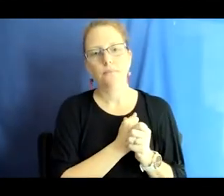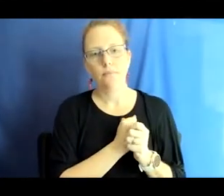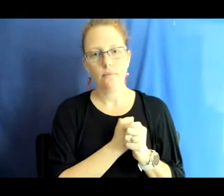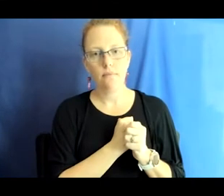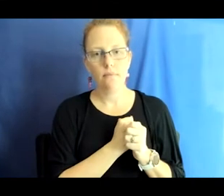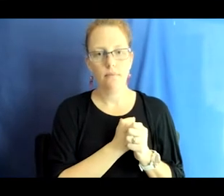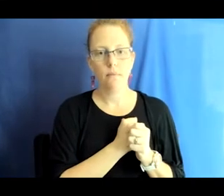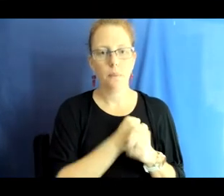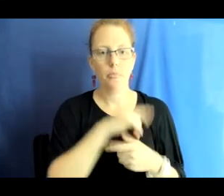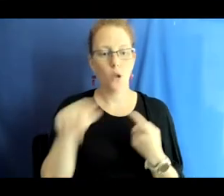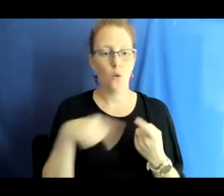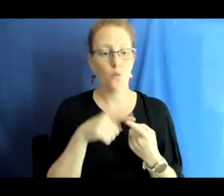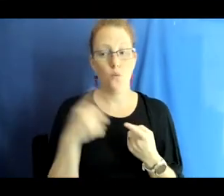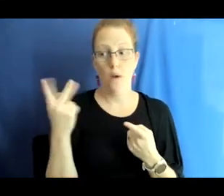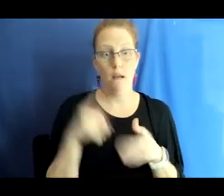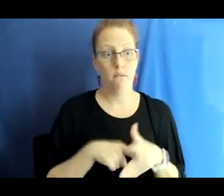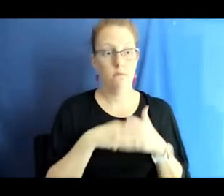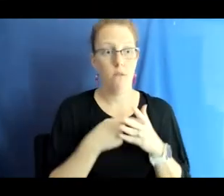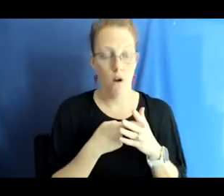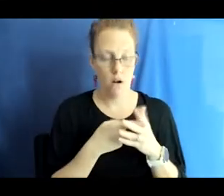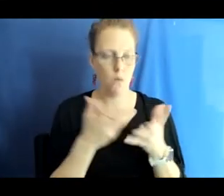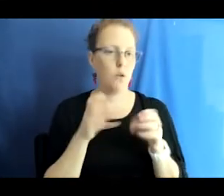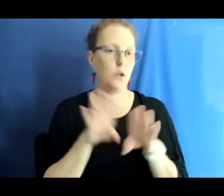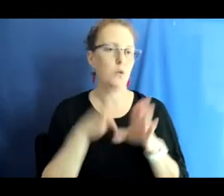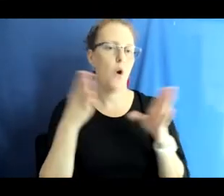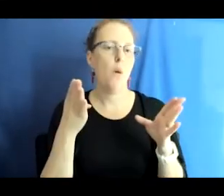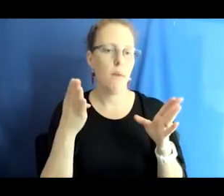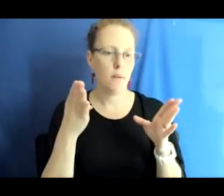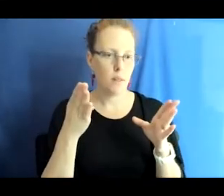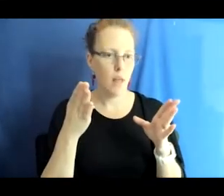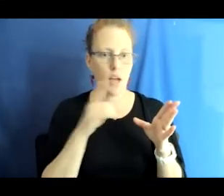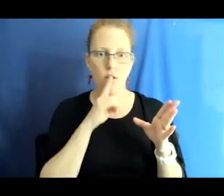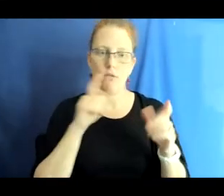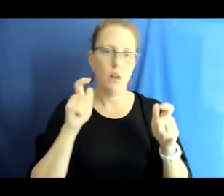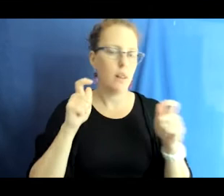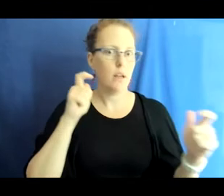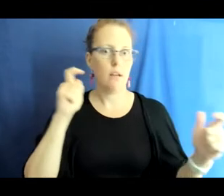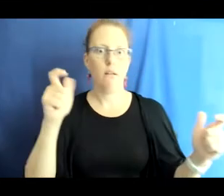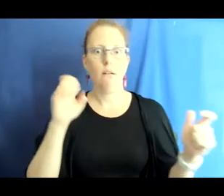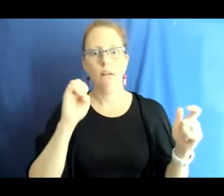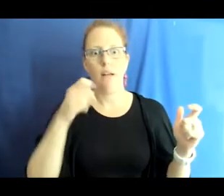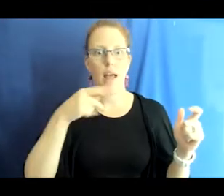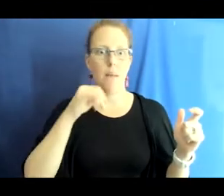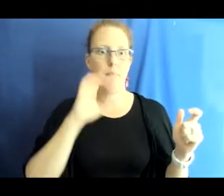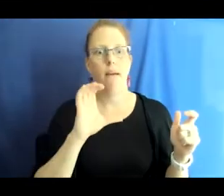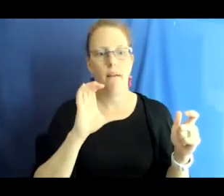we decided that we just wanted to open up with this kind of like epic scene of Marius, like on the beach with the sword,